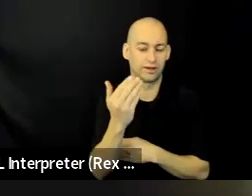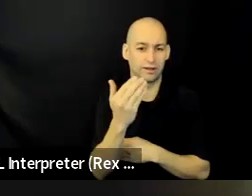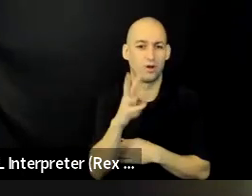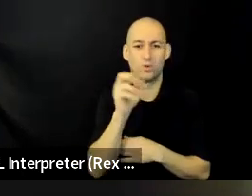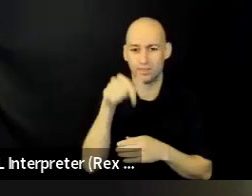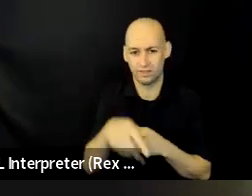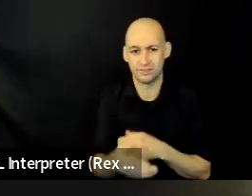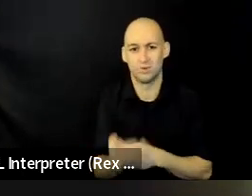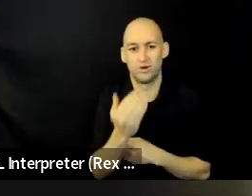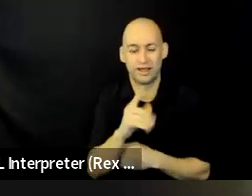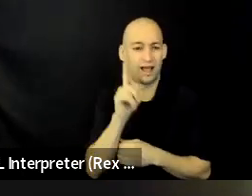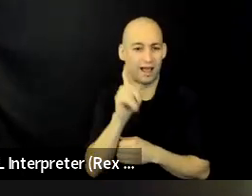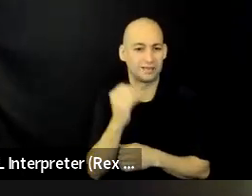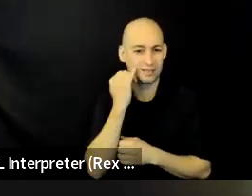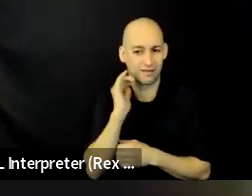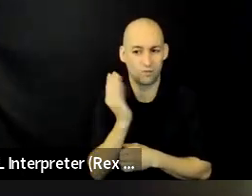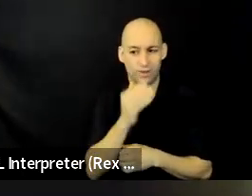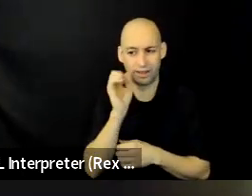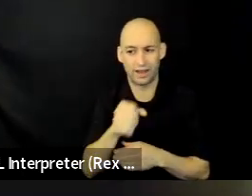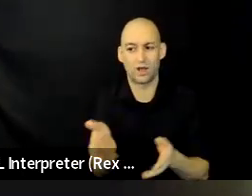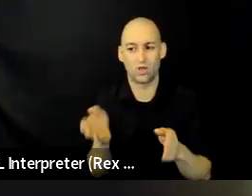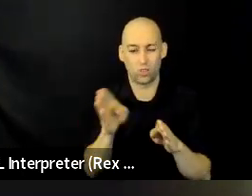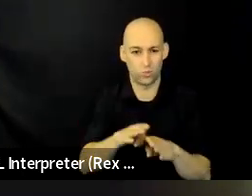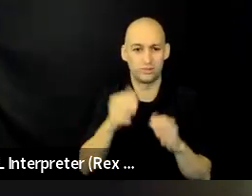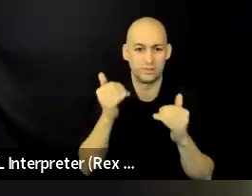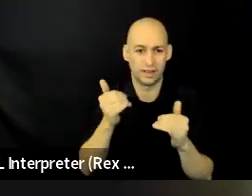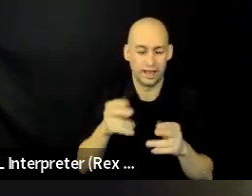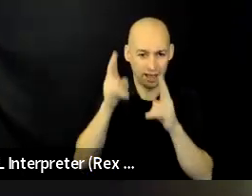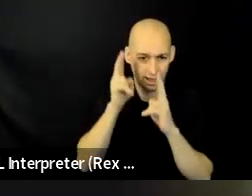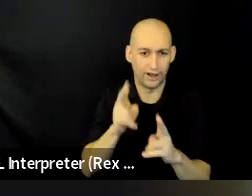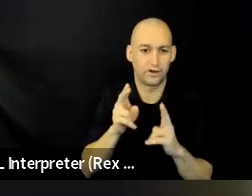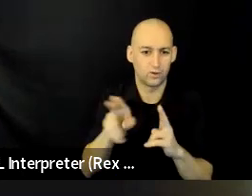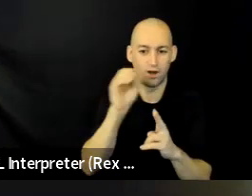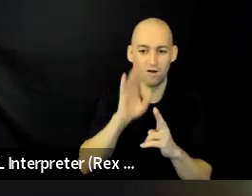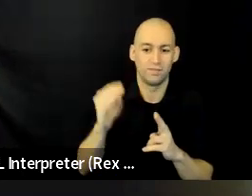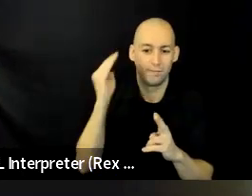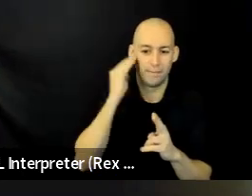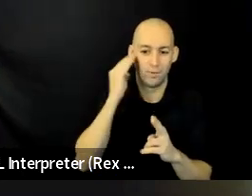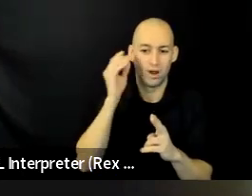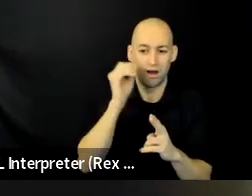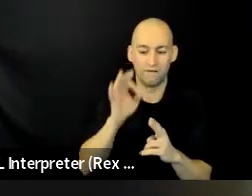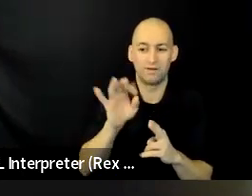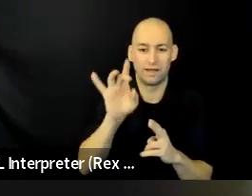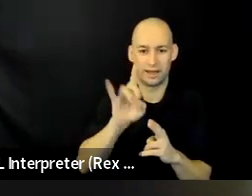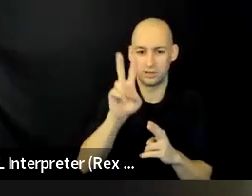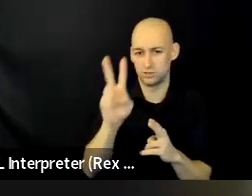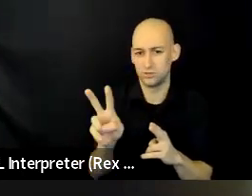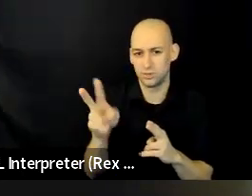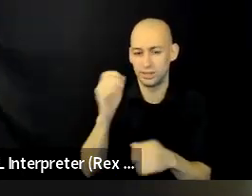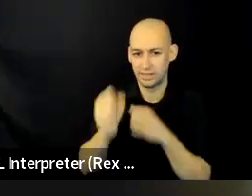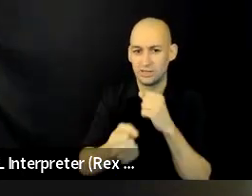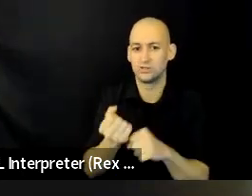this morning, asked if we might close today in honor of the memory, I believe it was 82 years